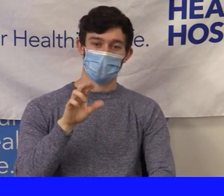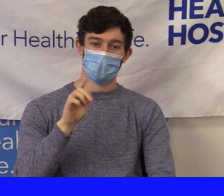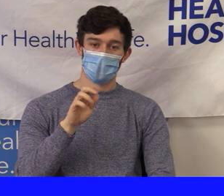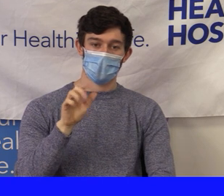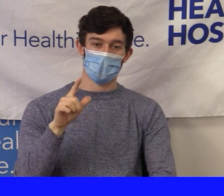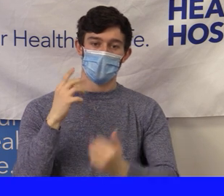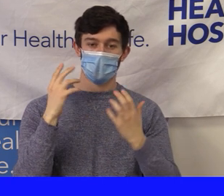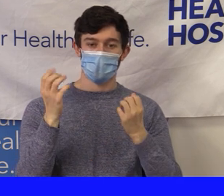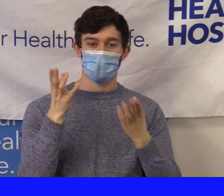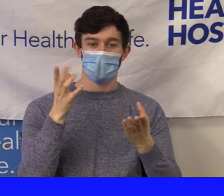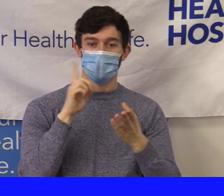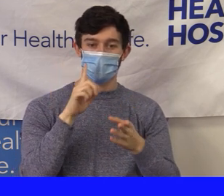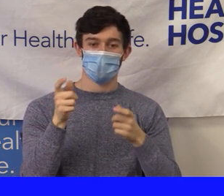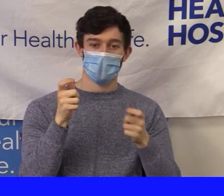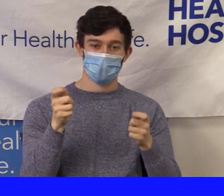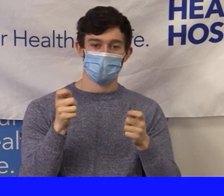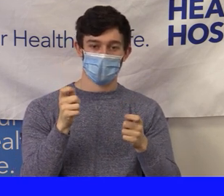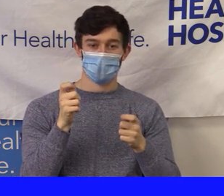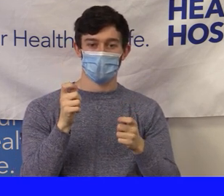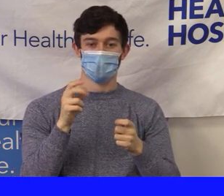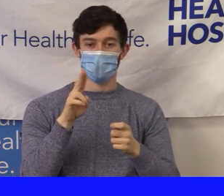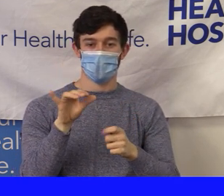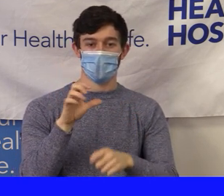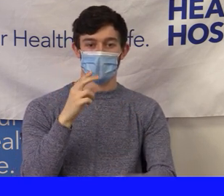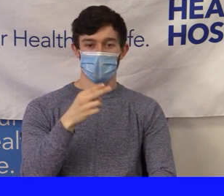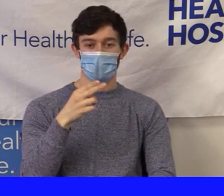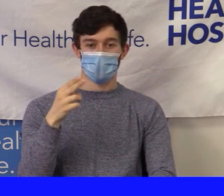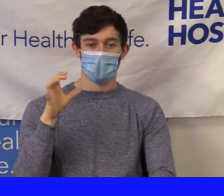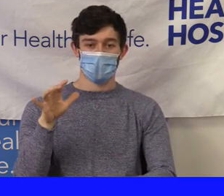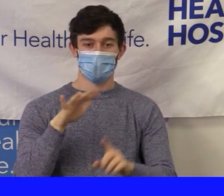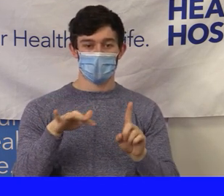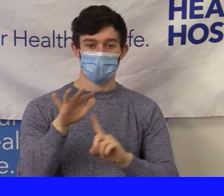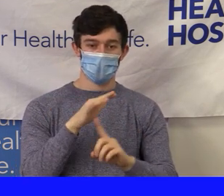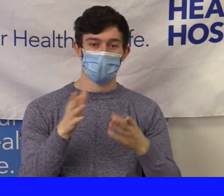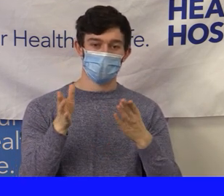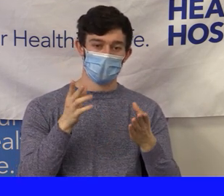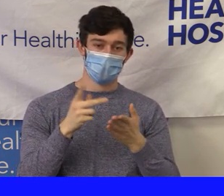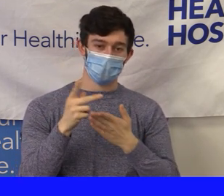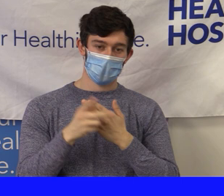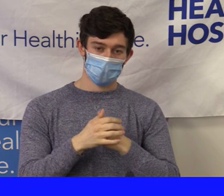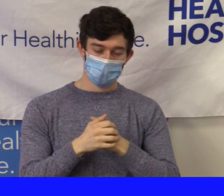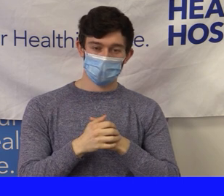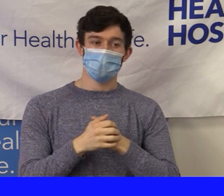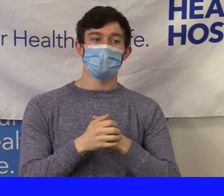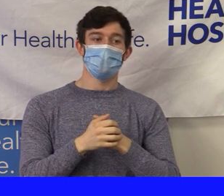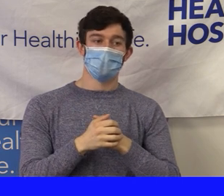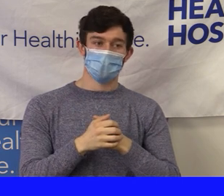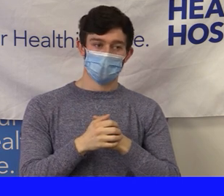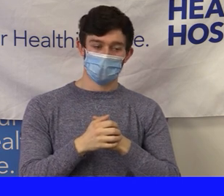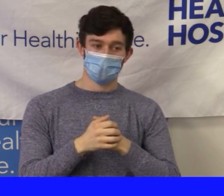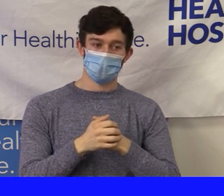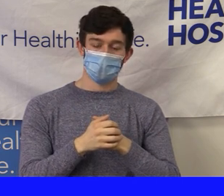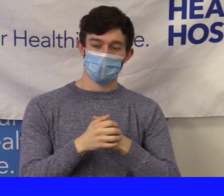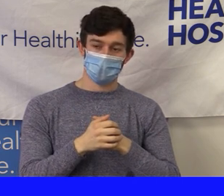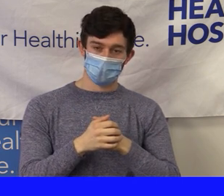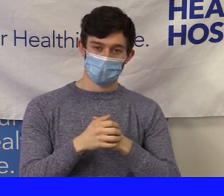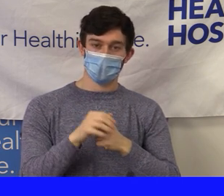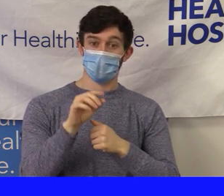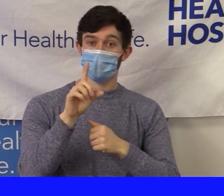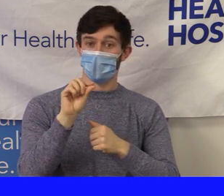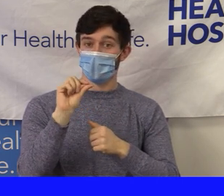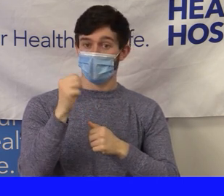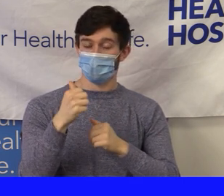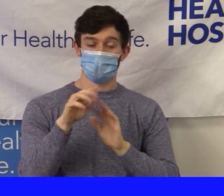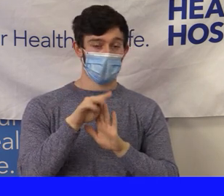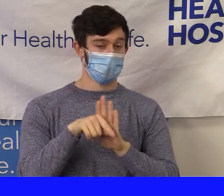Services for the management of the Health and Hospitals Environmental Services Program. By way of background, in